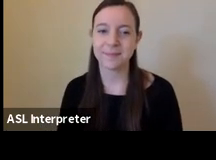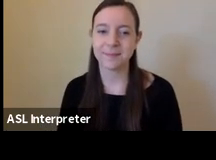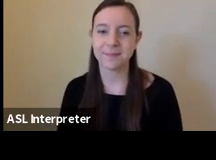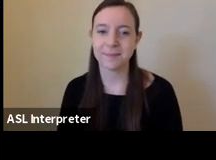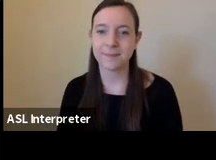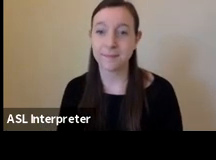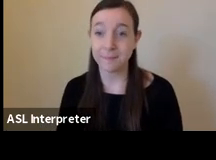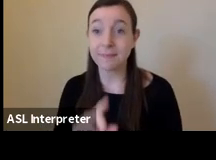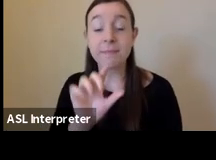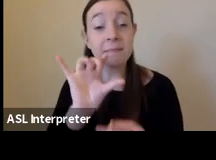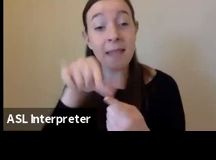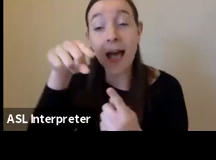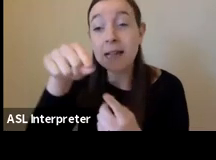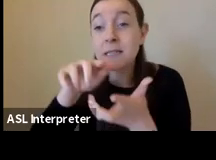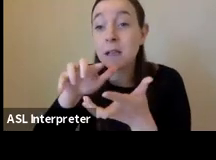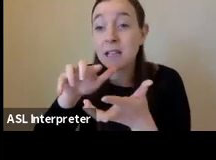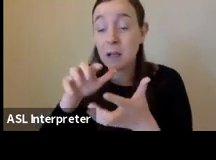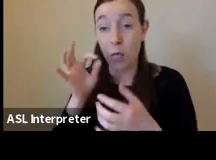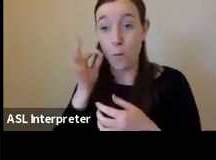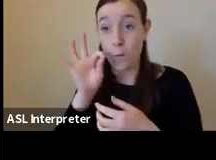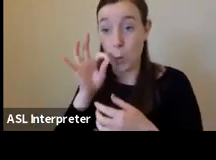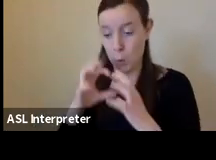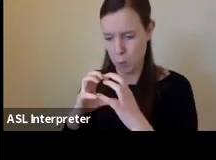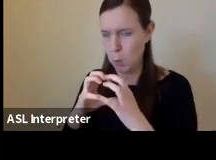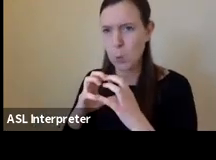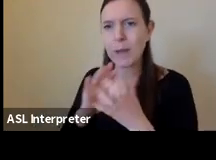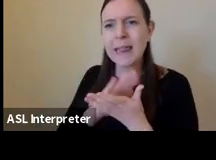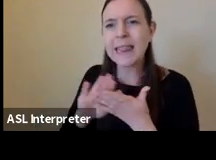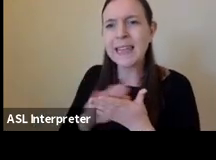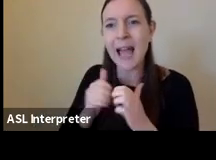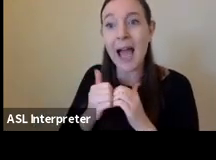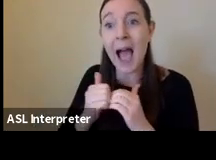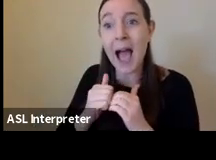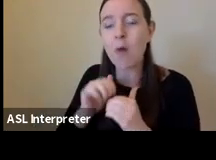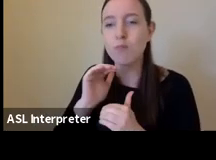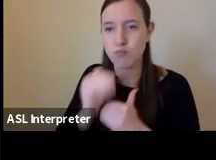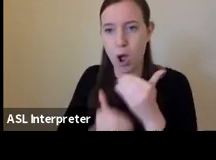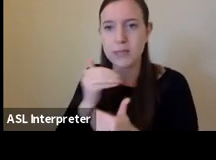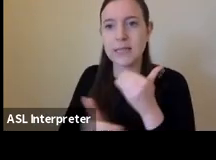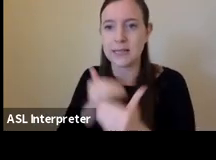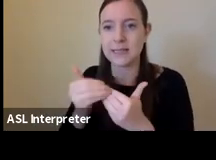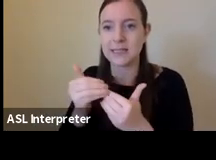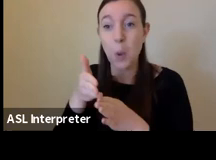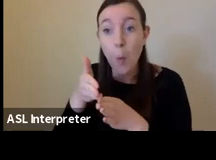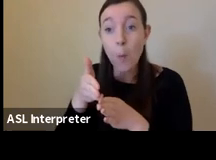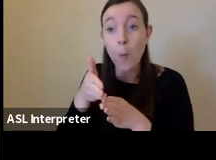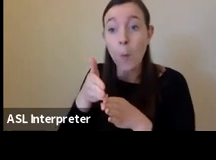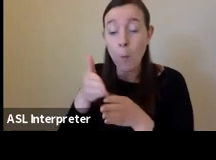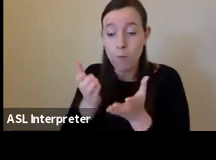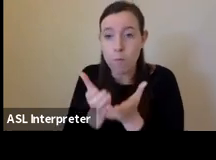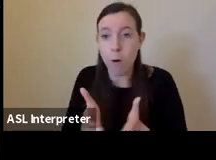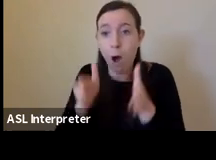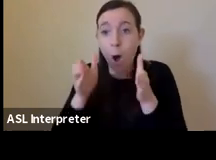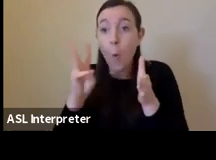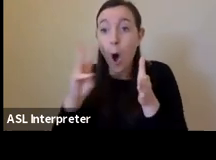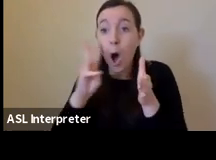And that's the process of cleaning the fruit. So we add water into that fruit right before we cook it. So it kind of, you go through it,